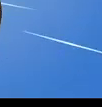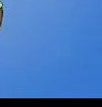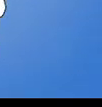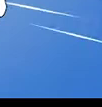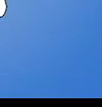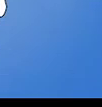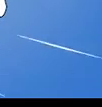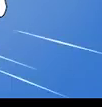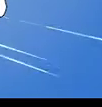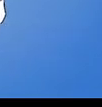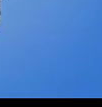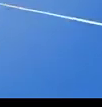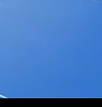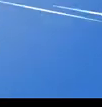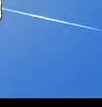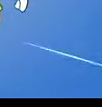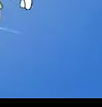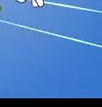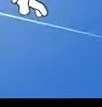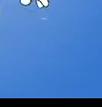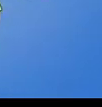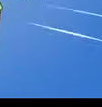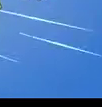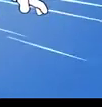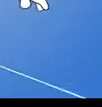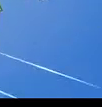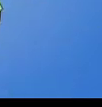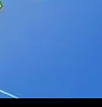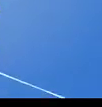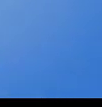Welcome and study with Tanzania Institute of Education.